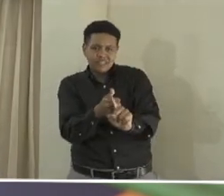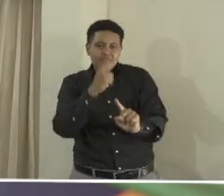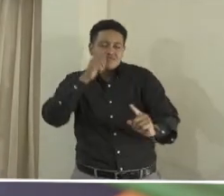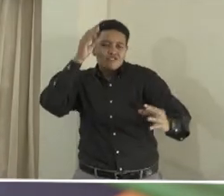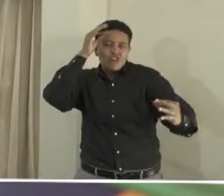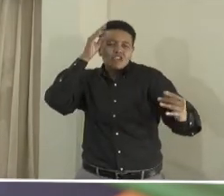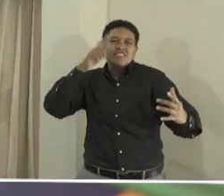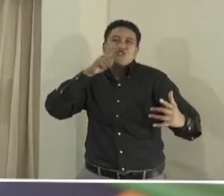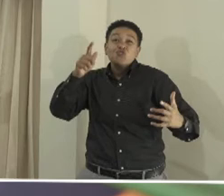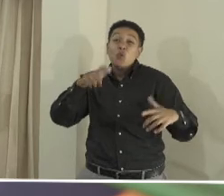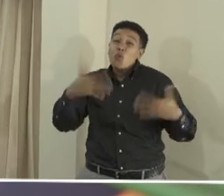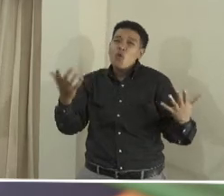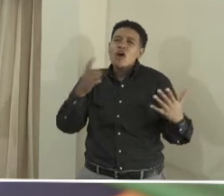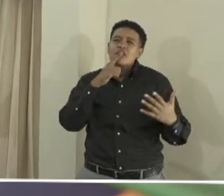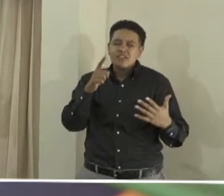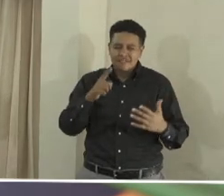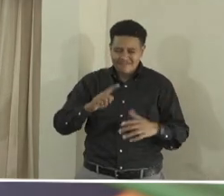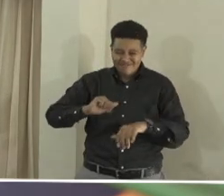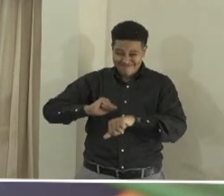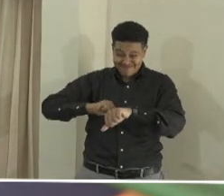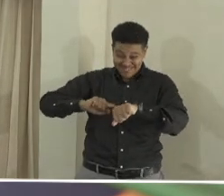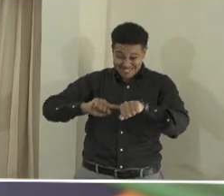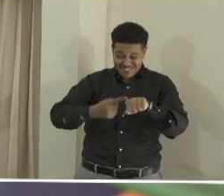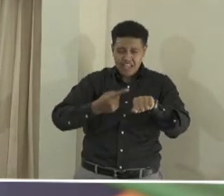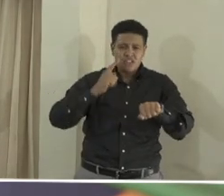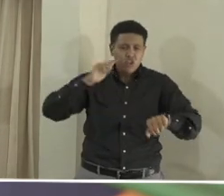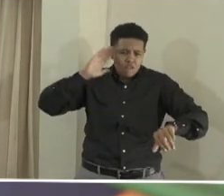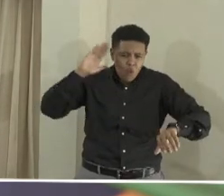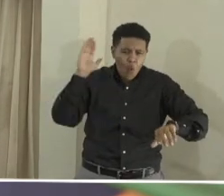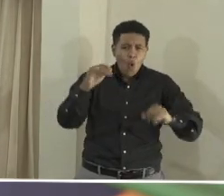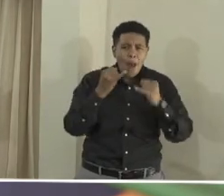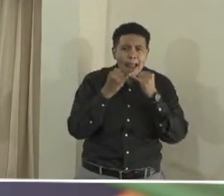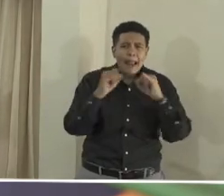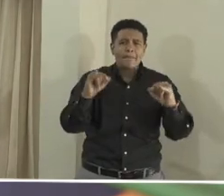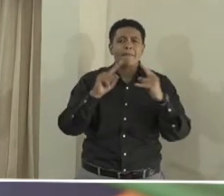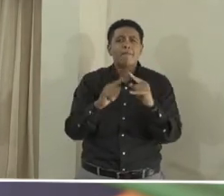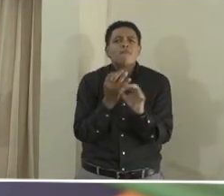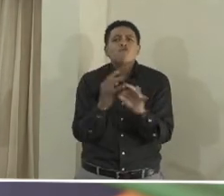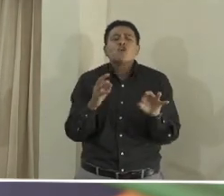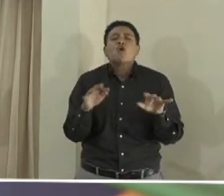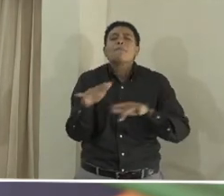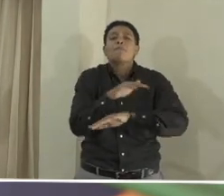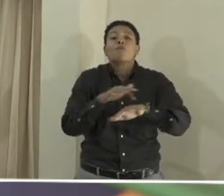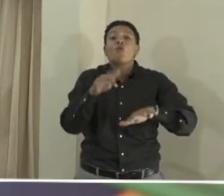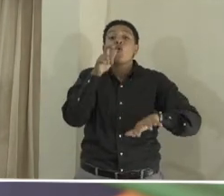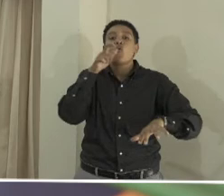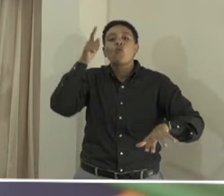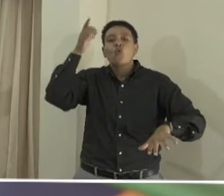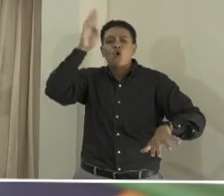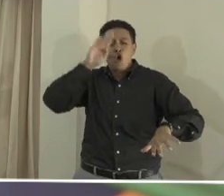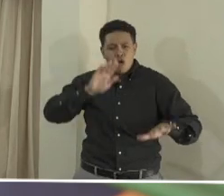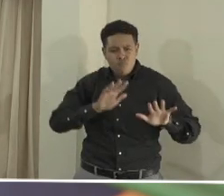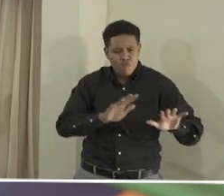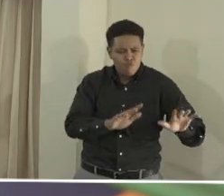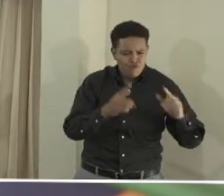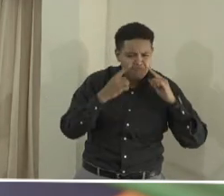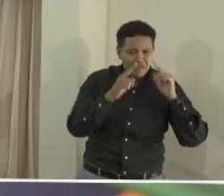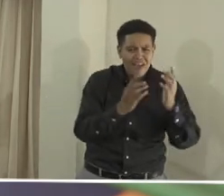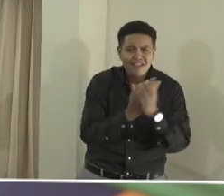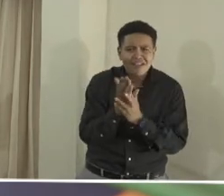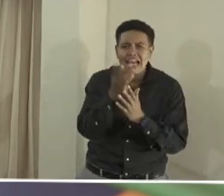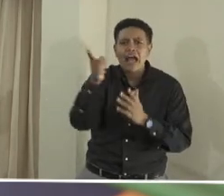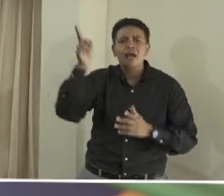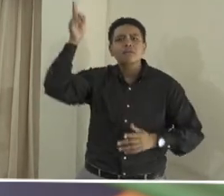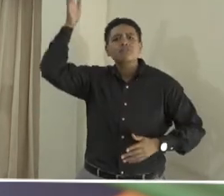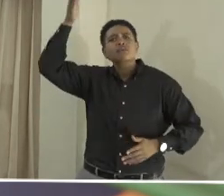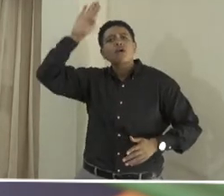greatly the initiator of every independence and freedom, and that's God Almighty. He has been